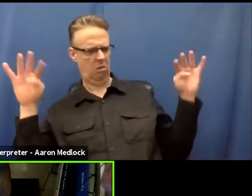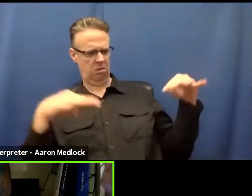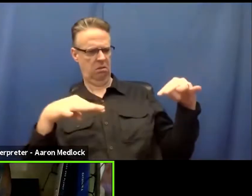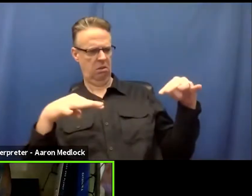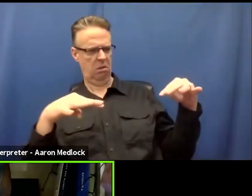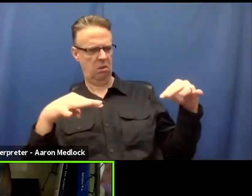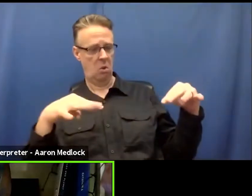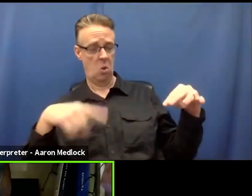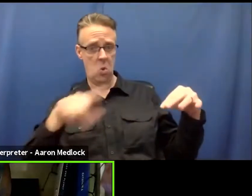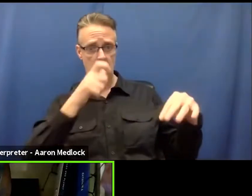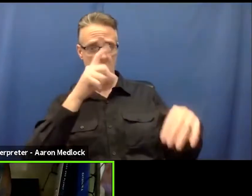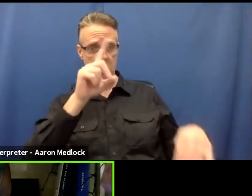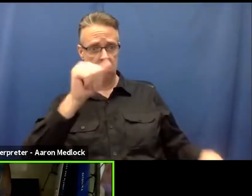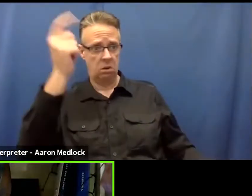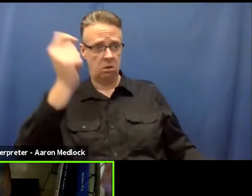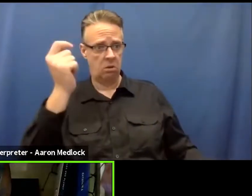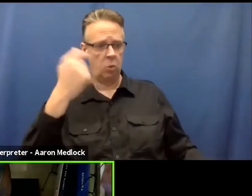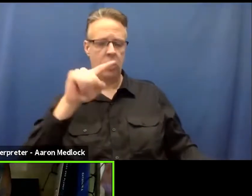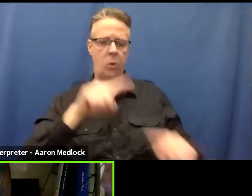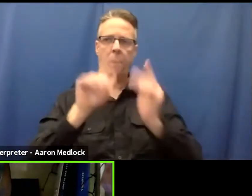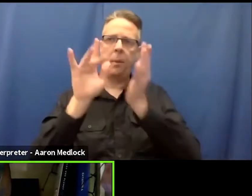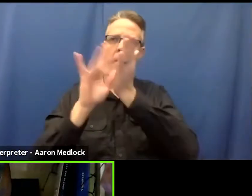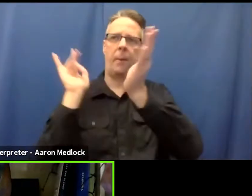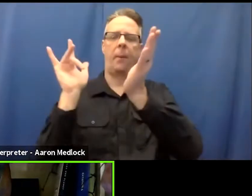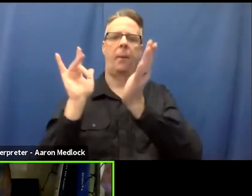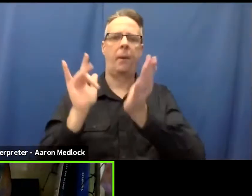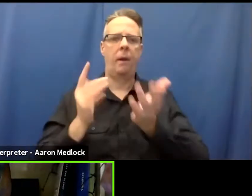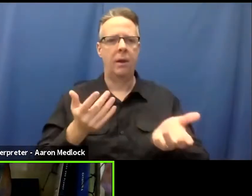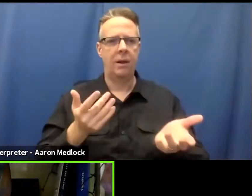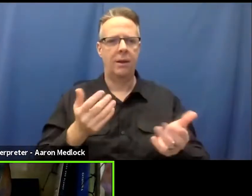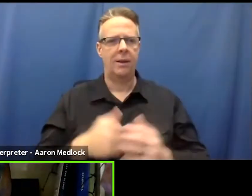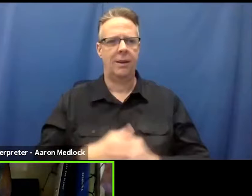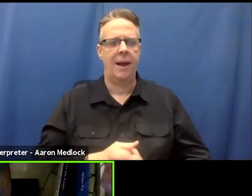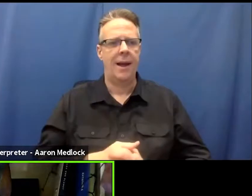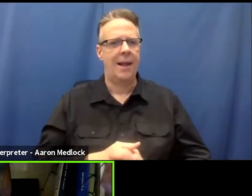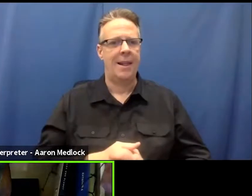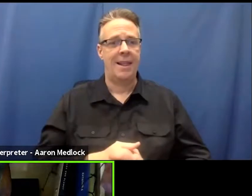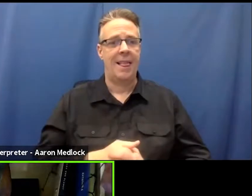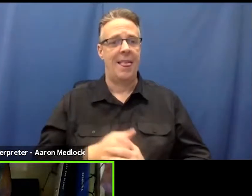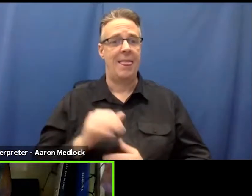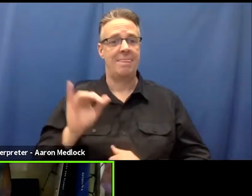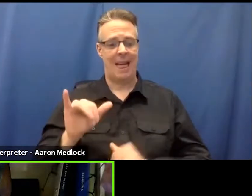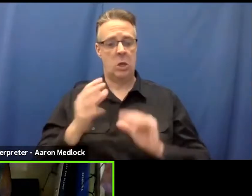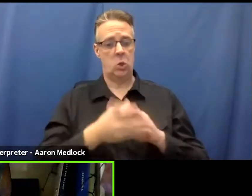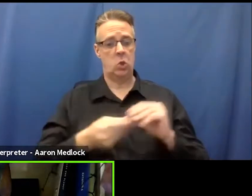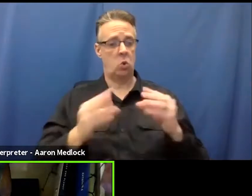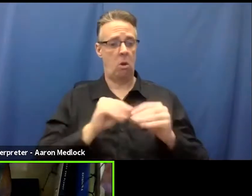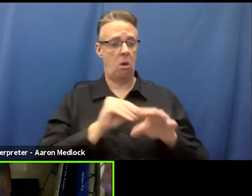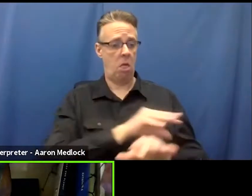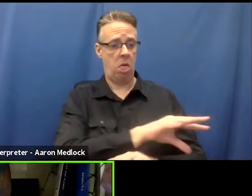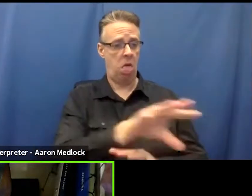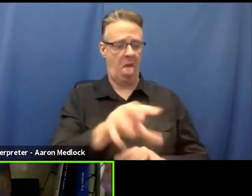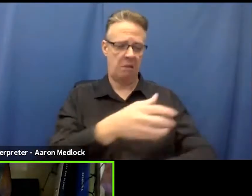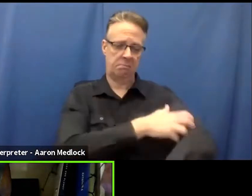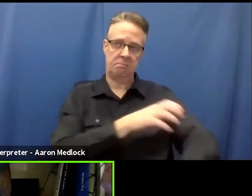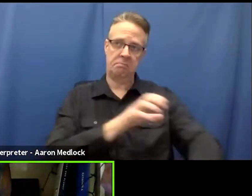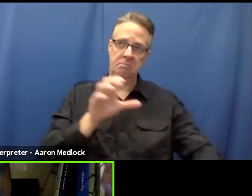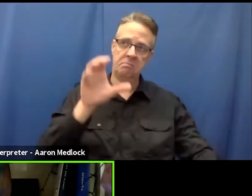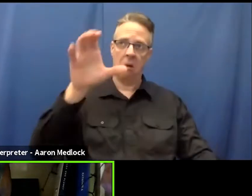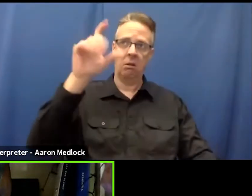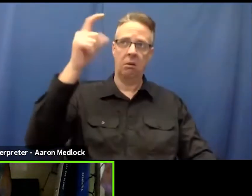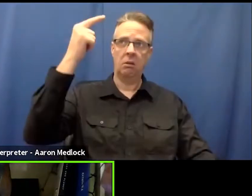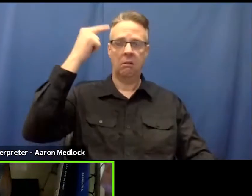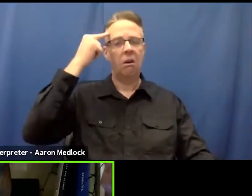was on disability benefits was trying to kind of game the system. And this narrative empowered the government to change